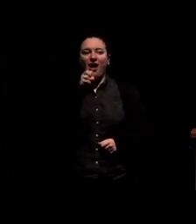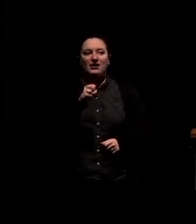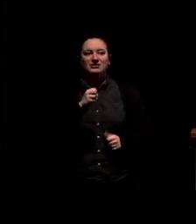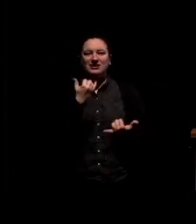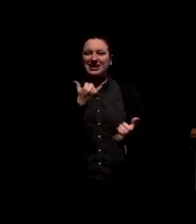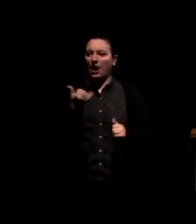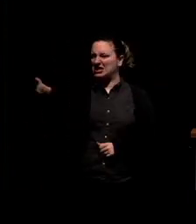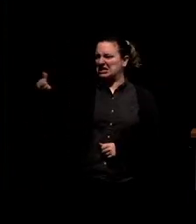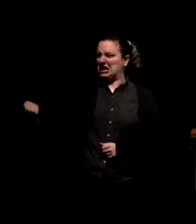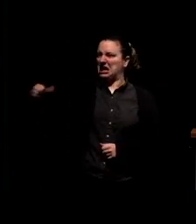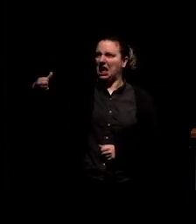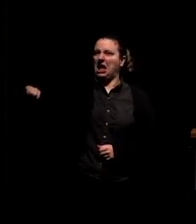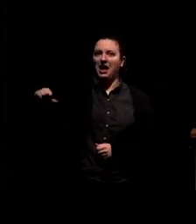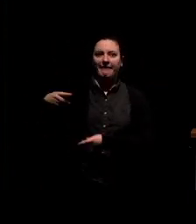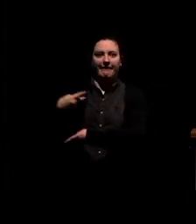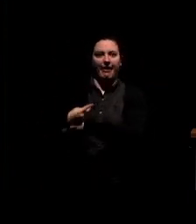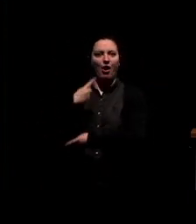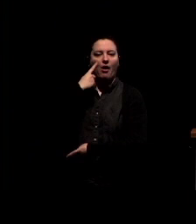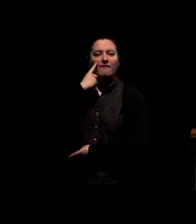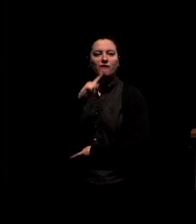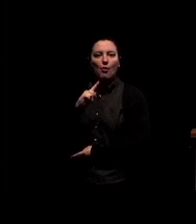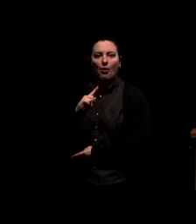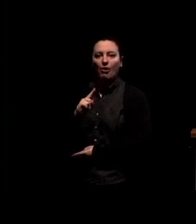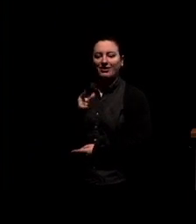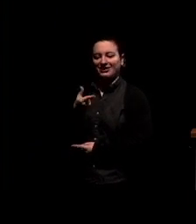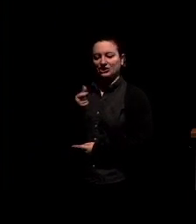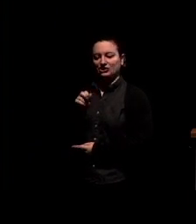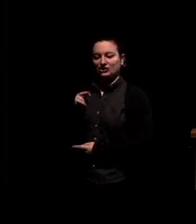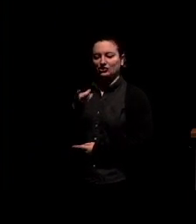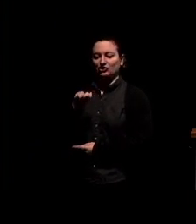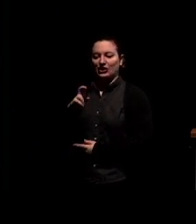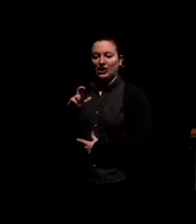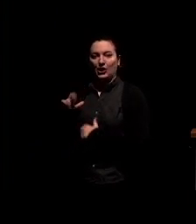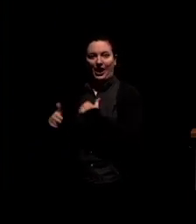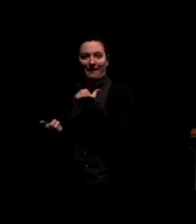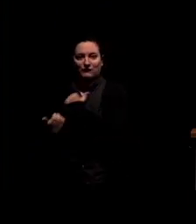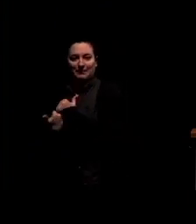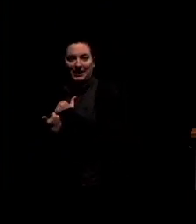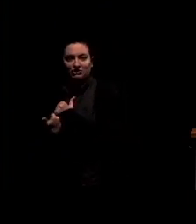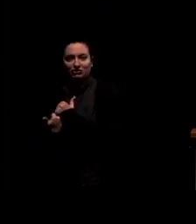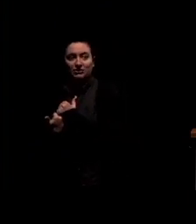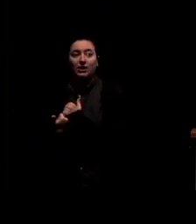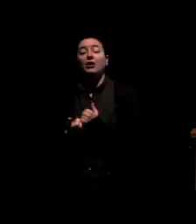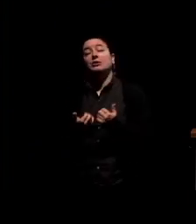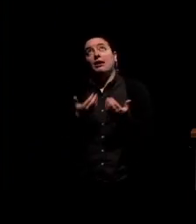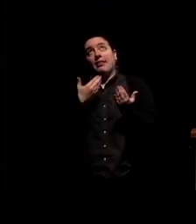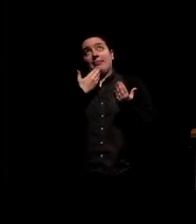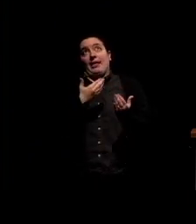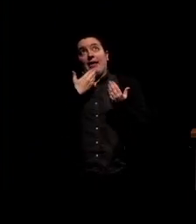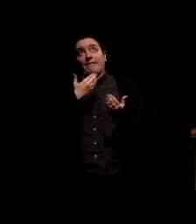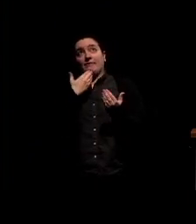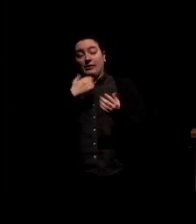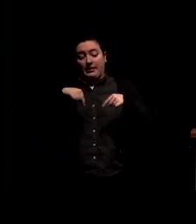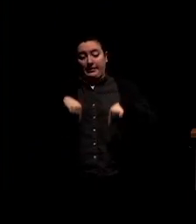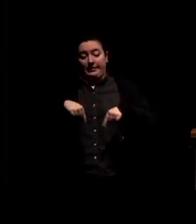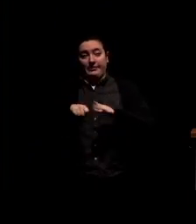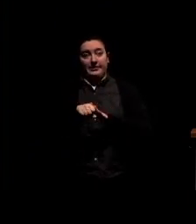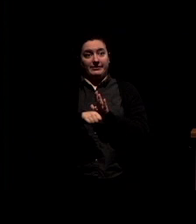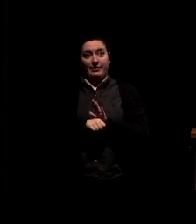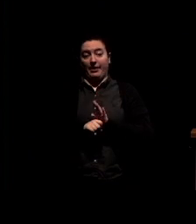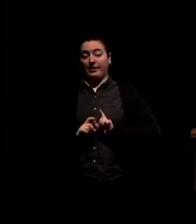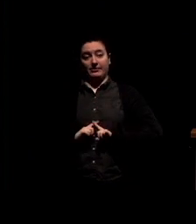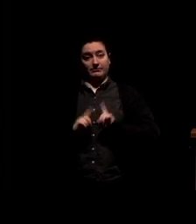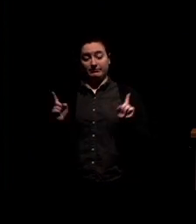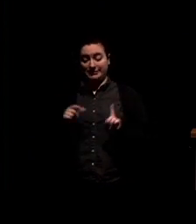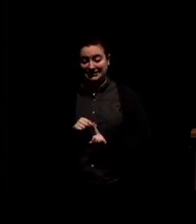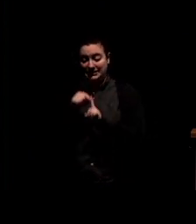care, which thankfully is not the case in Minnesota, reaffirmed by our governor just last week. But even if that care is available, all